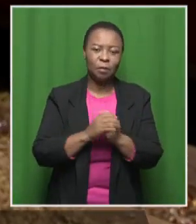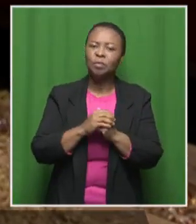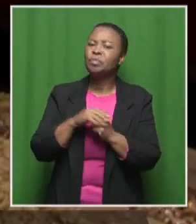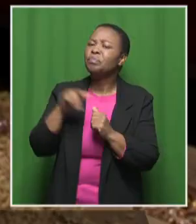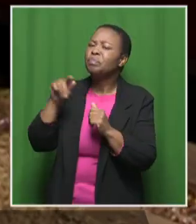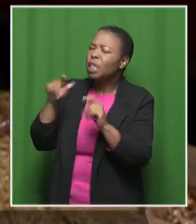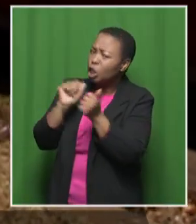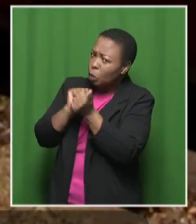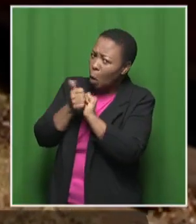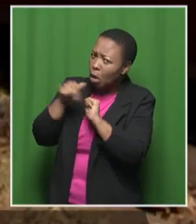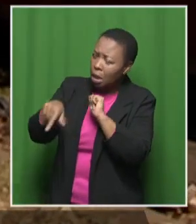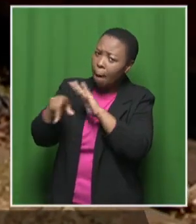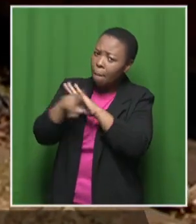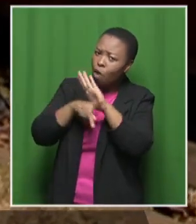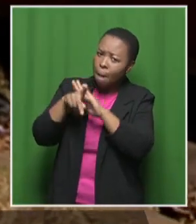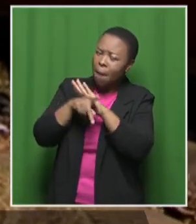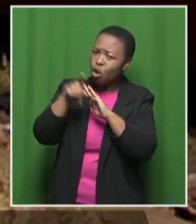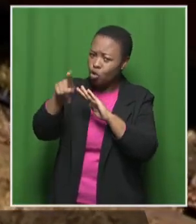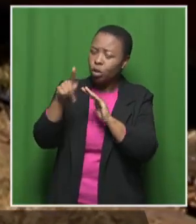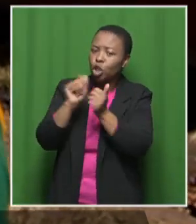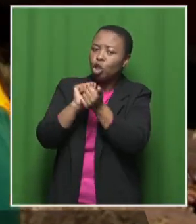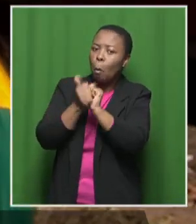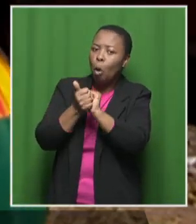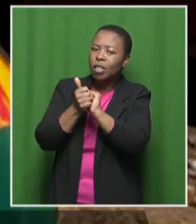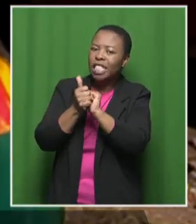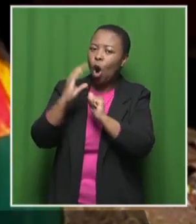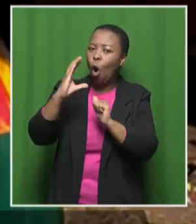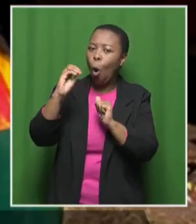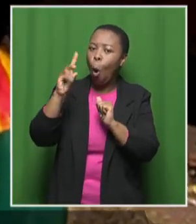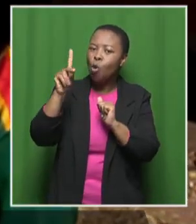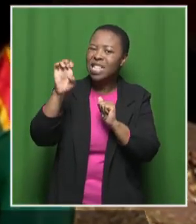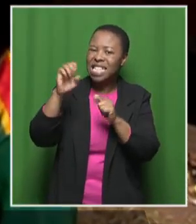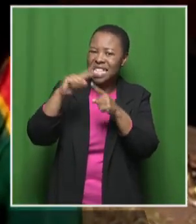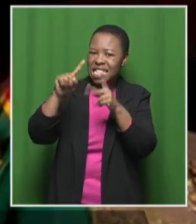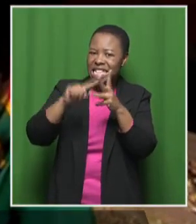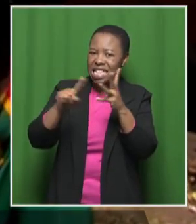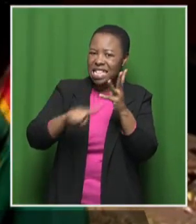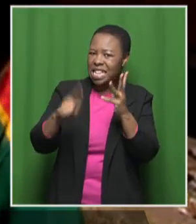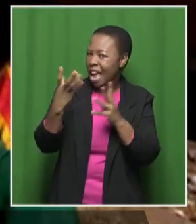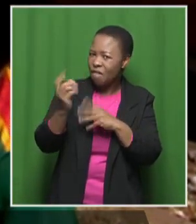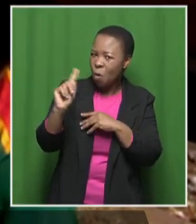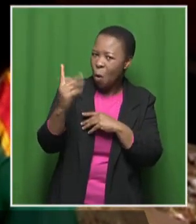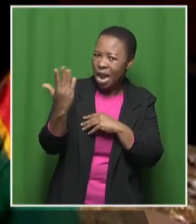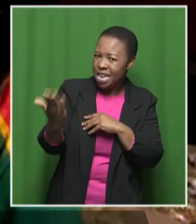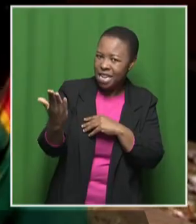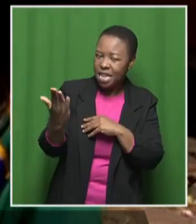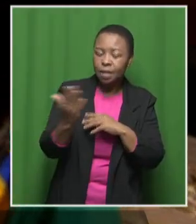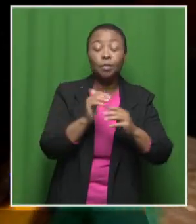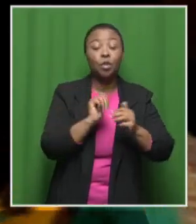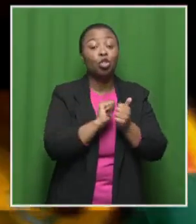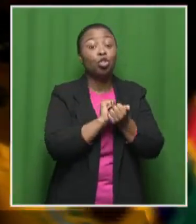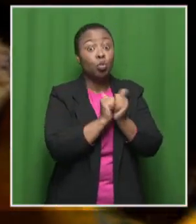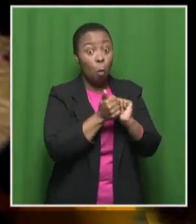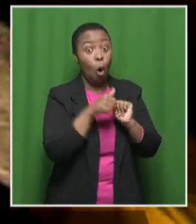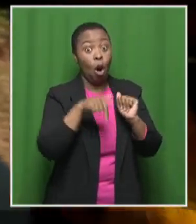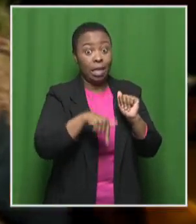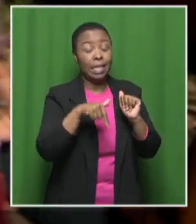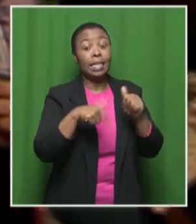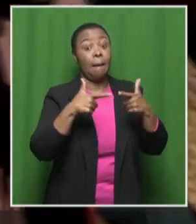Newclare Primary, and what sporting codes do you offer for the kids? Sport is extremely huge,